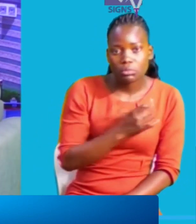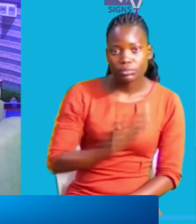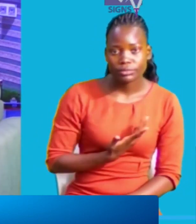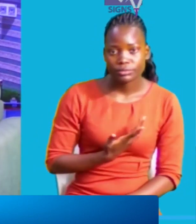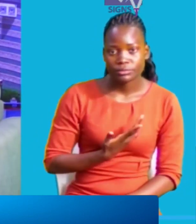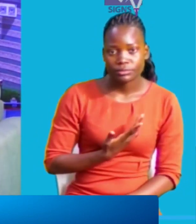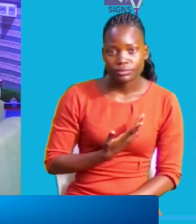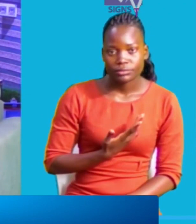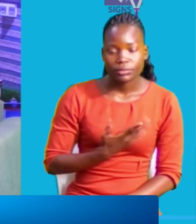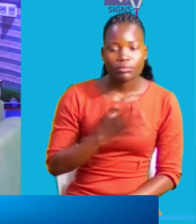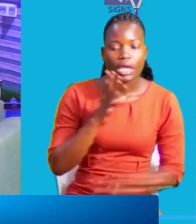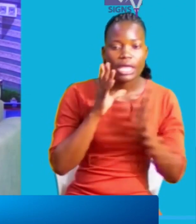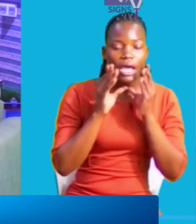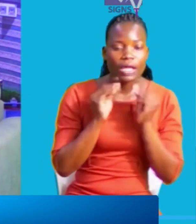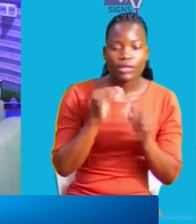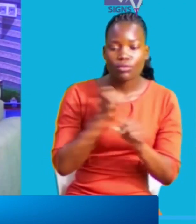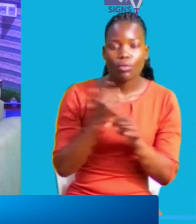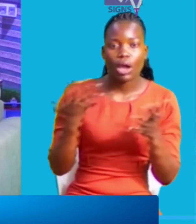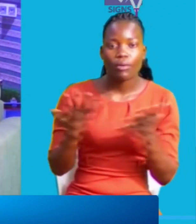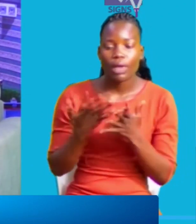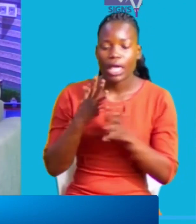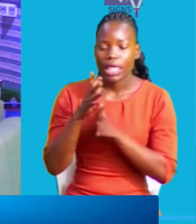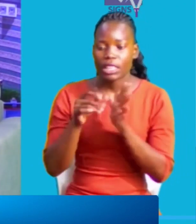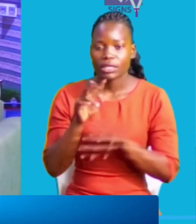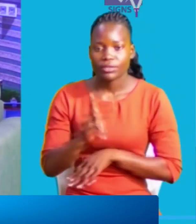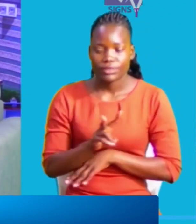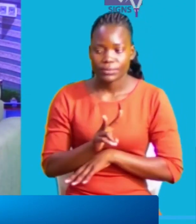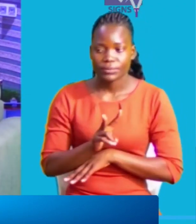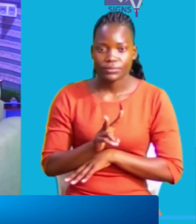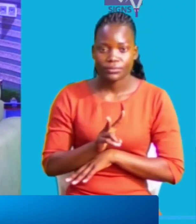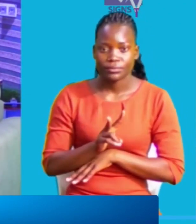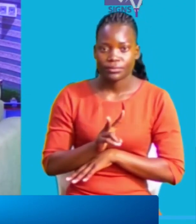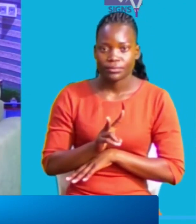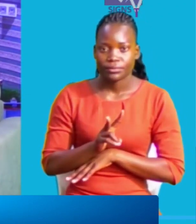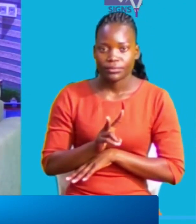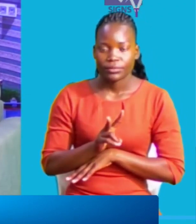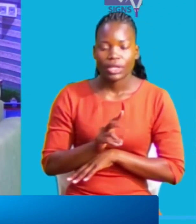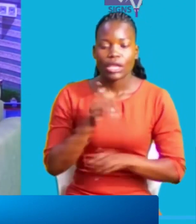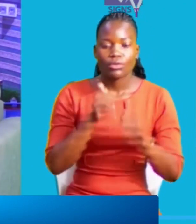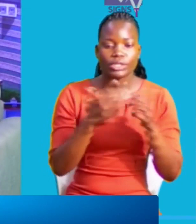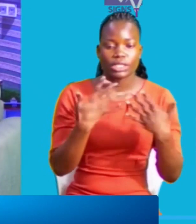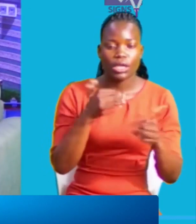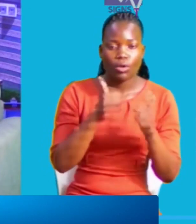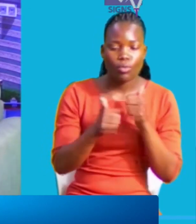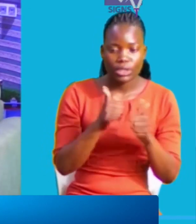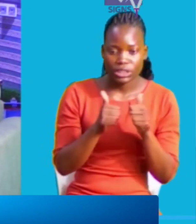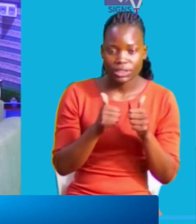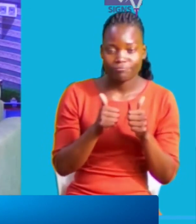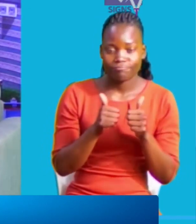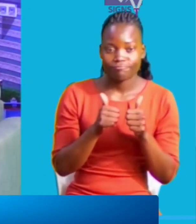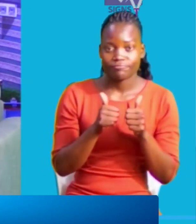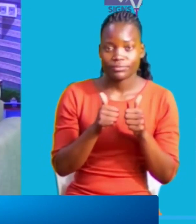Alan Hubbard. Alan Hubbard. Unafanya wapi? Nafanya kazi Science TV. Science TV. Ni kitu gani unadipenda at